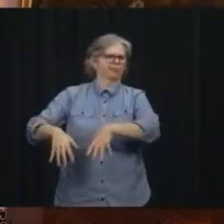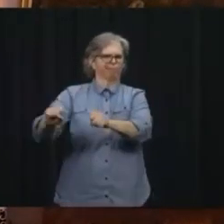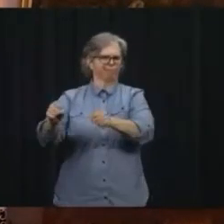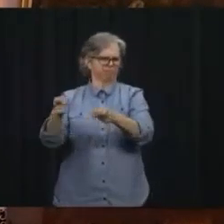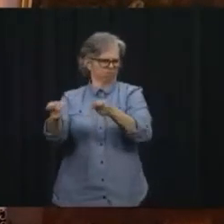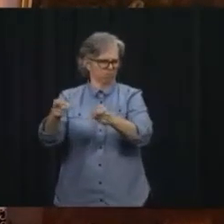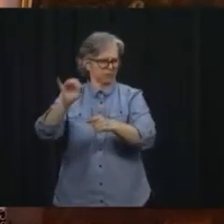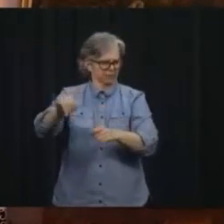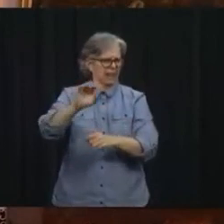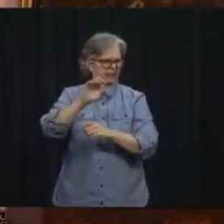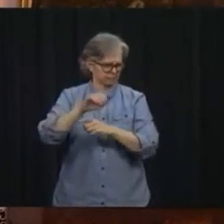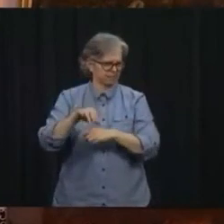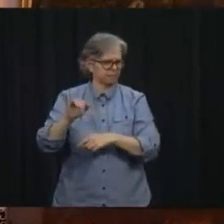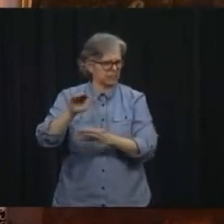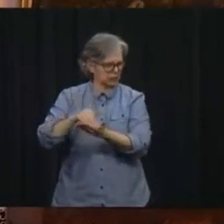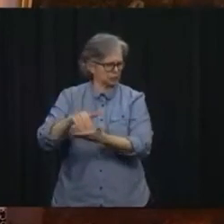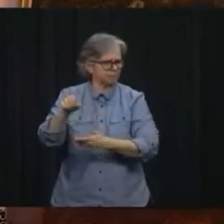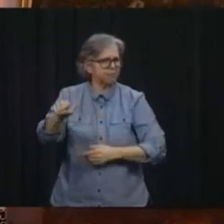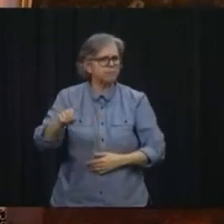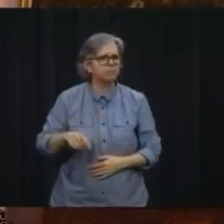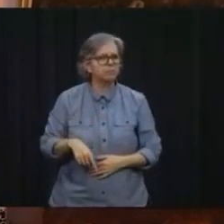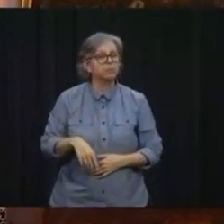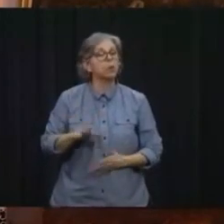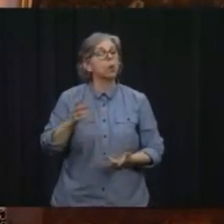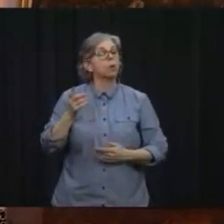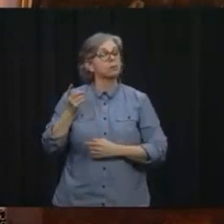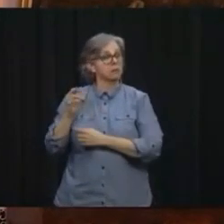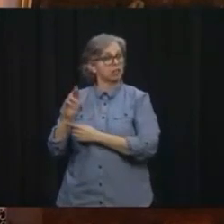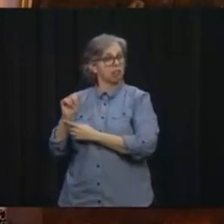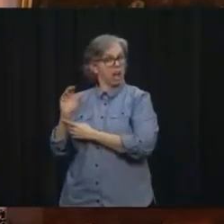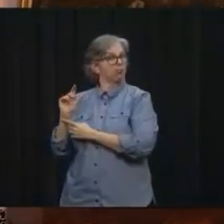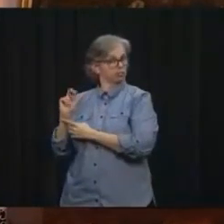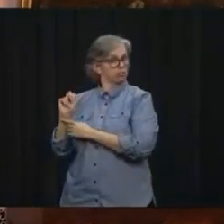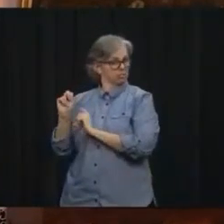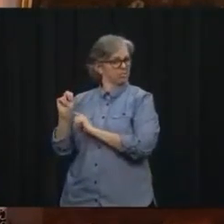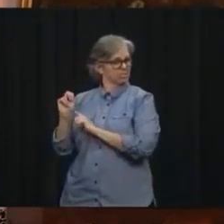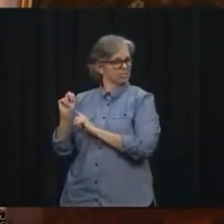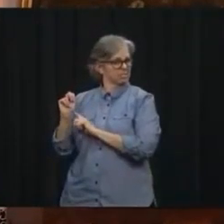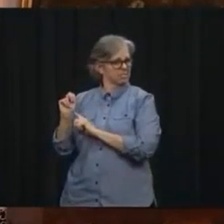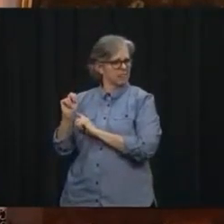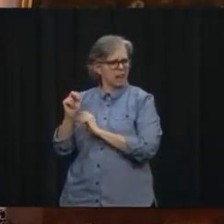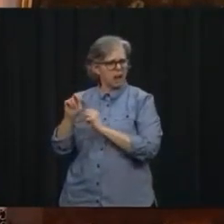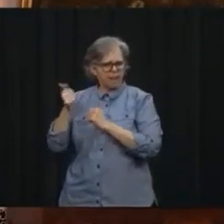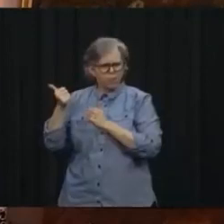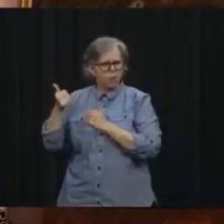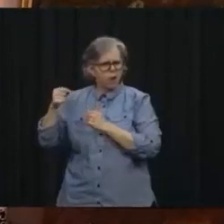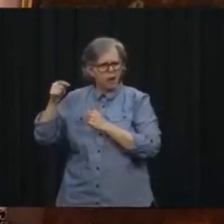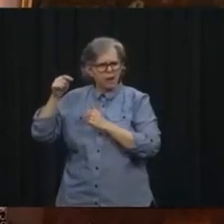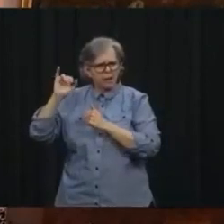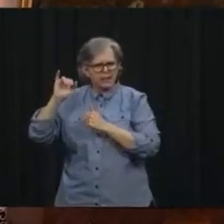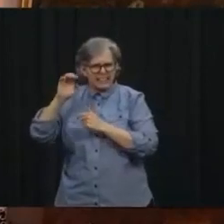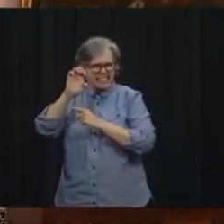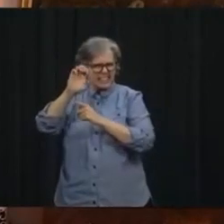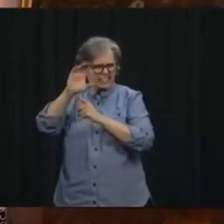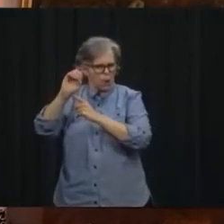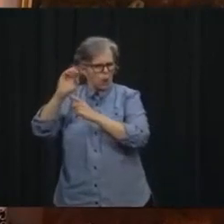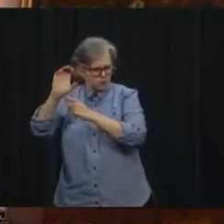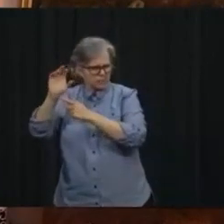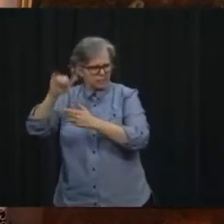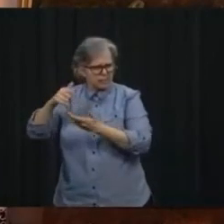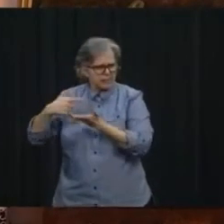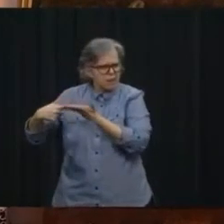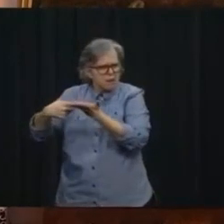battles, Sima Merrick. It's used for floods. It's used for tornadoes. It's used for any